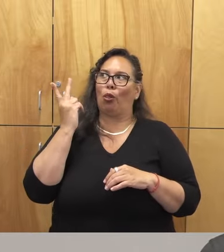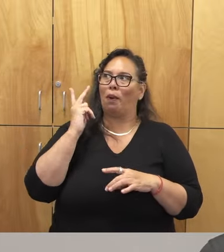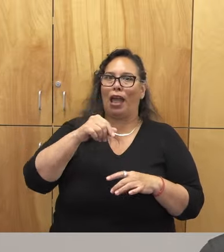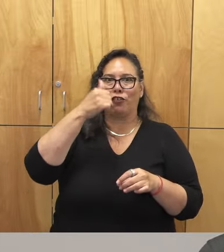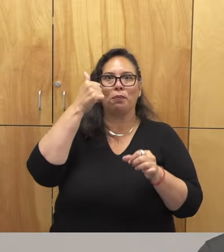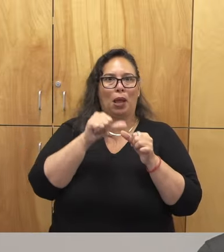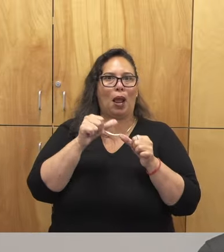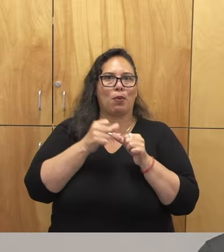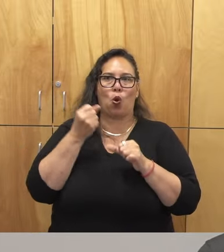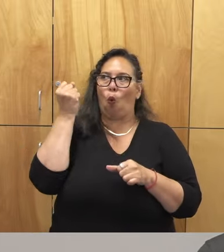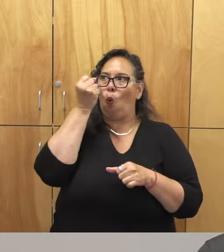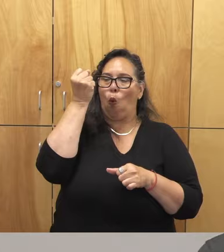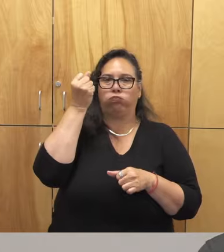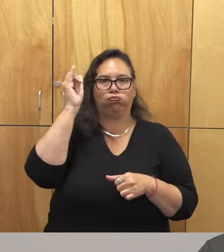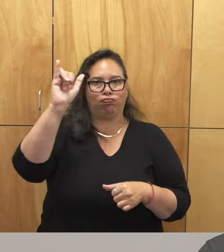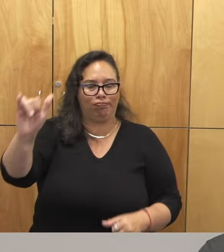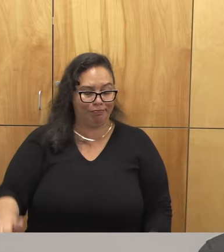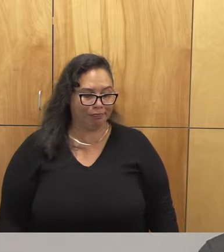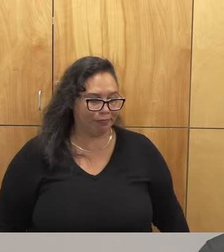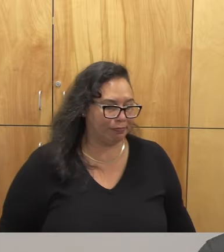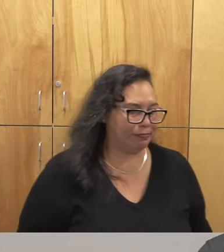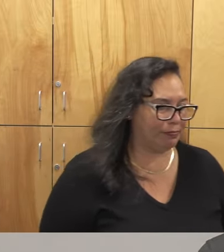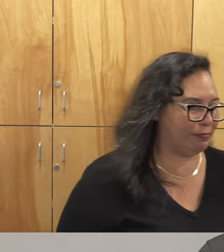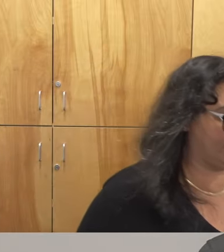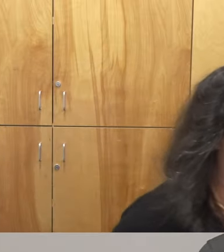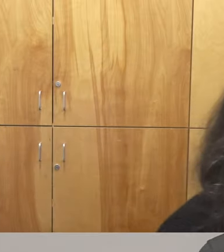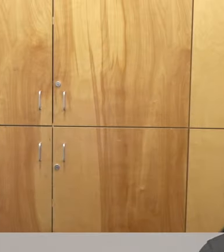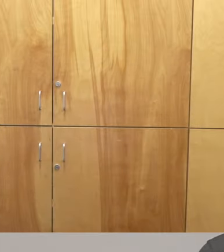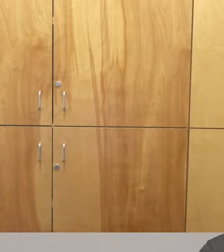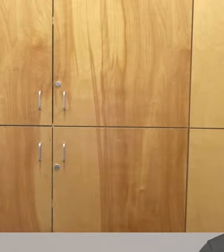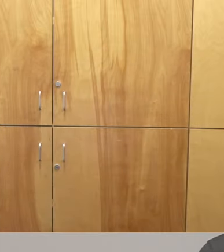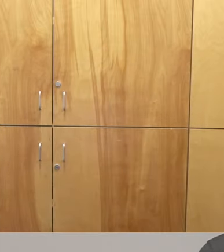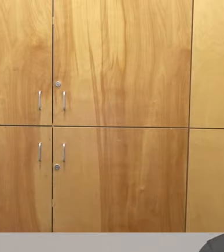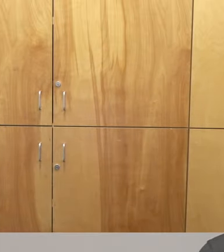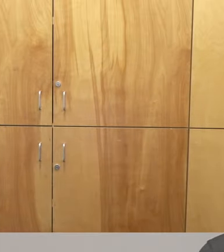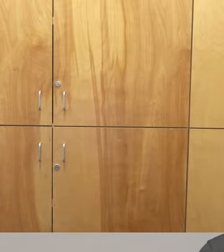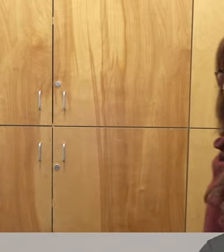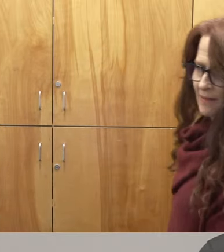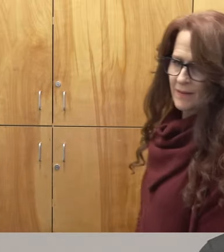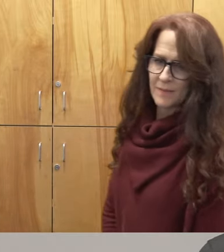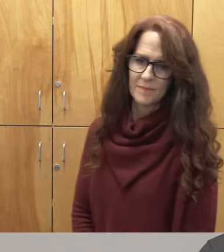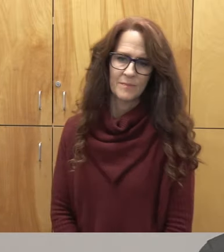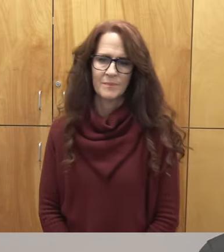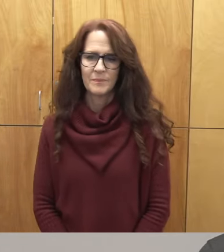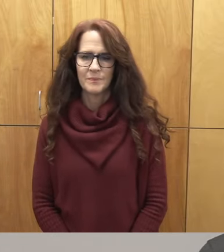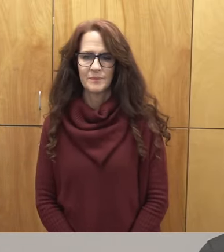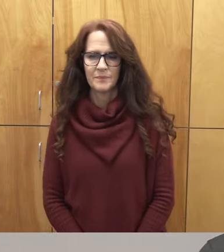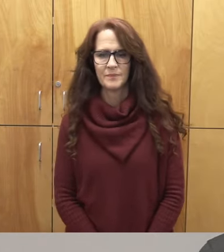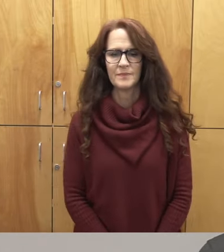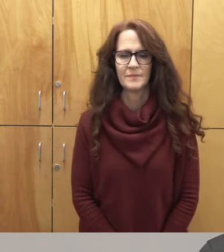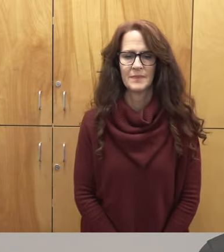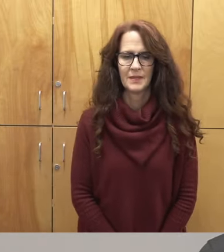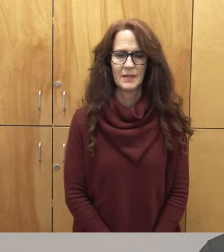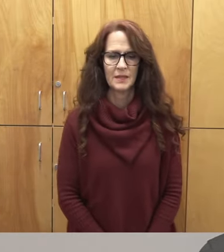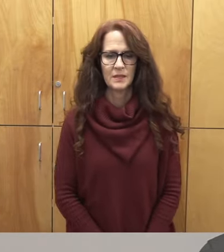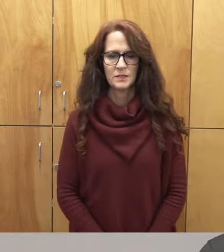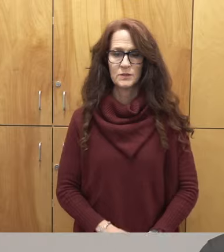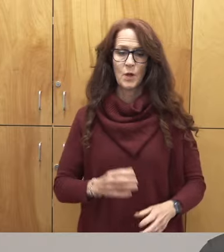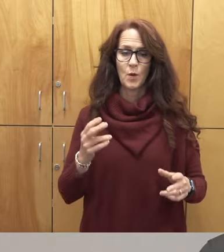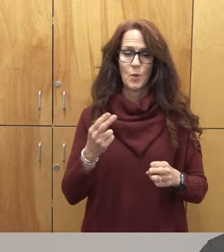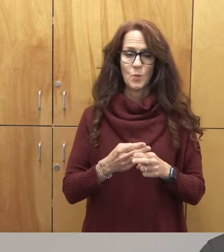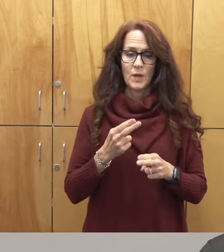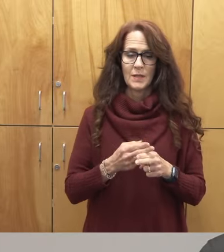and hold with them. And then I wanted to talk a little bit about the renaming of the auditorium